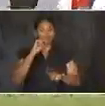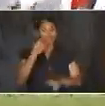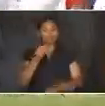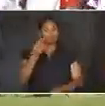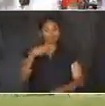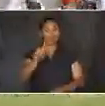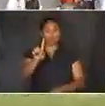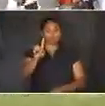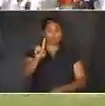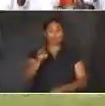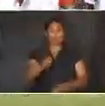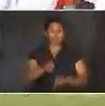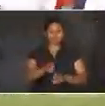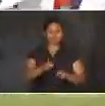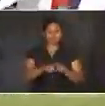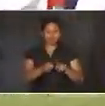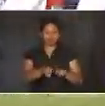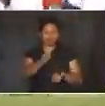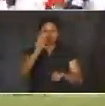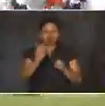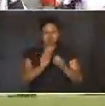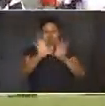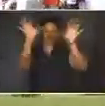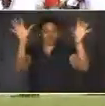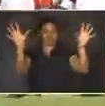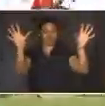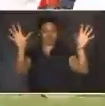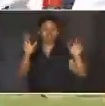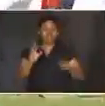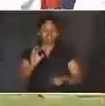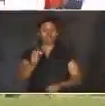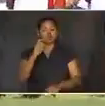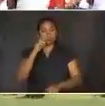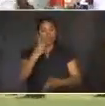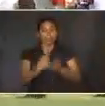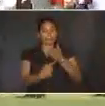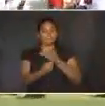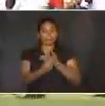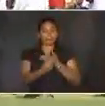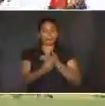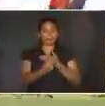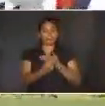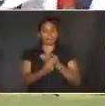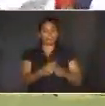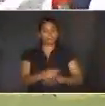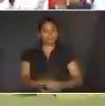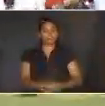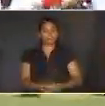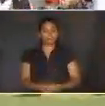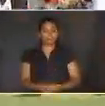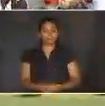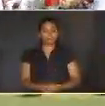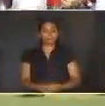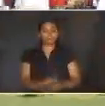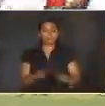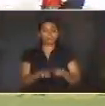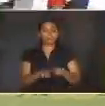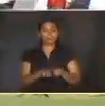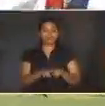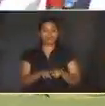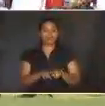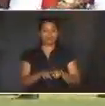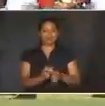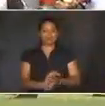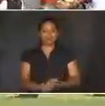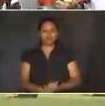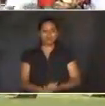salute, which is being, if you see to the rear of the parade, is the battery.